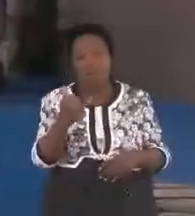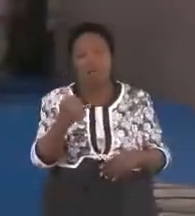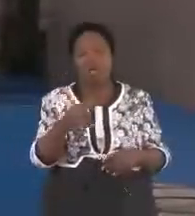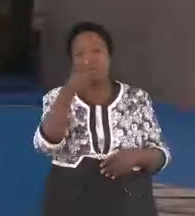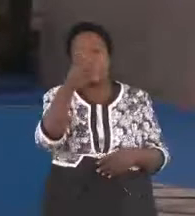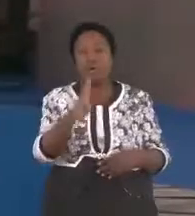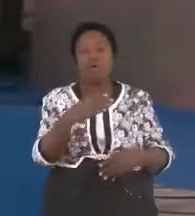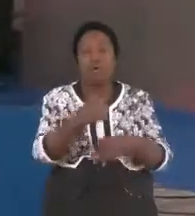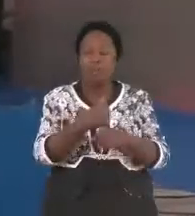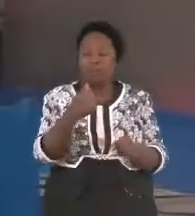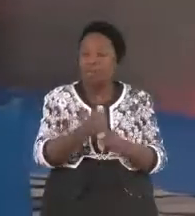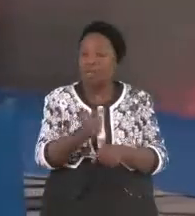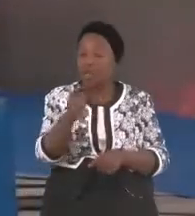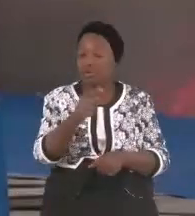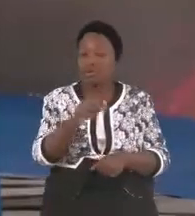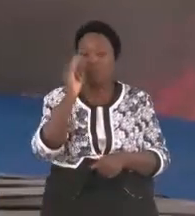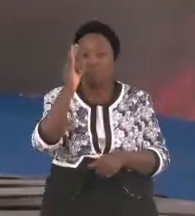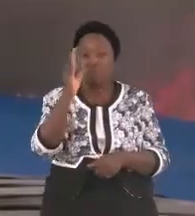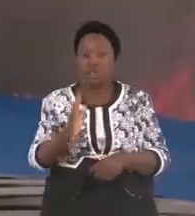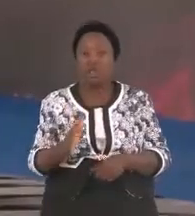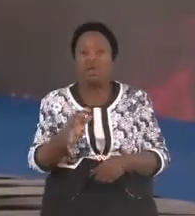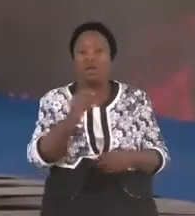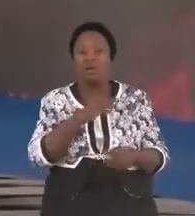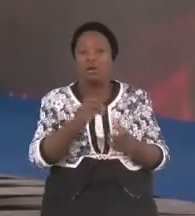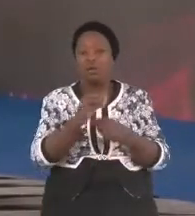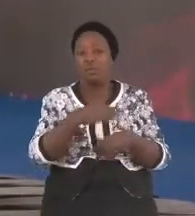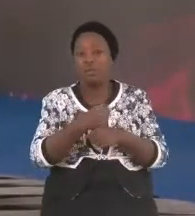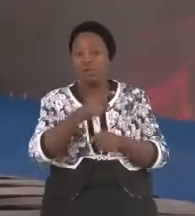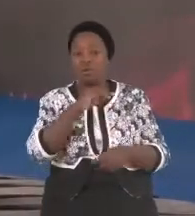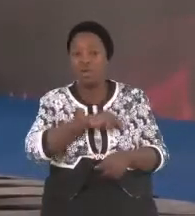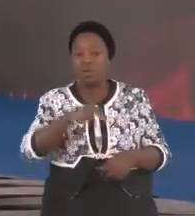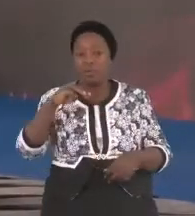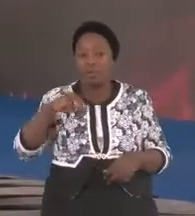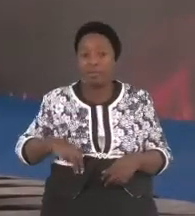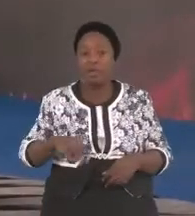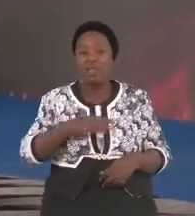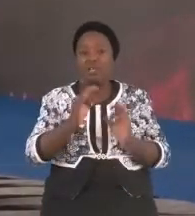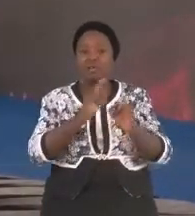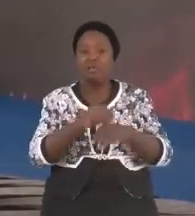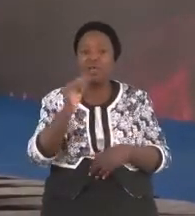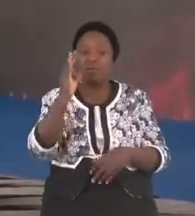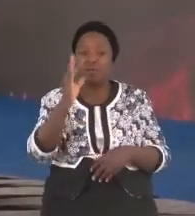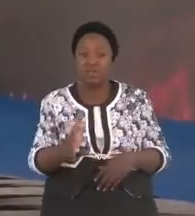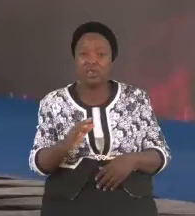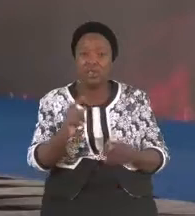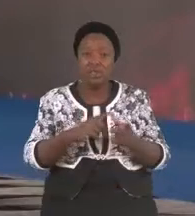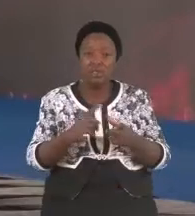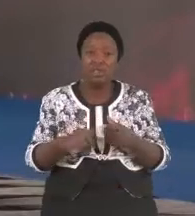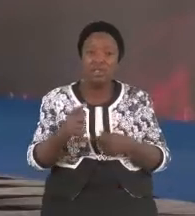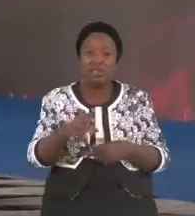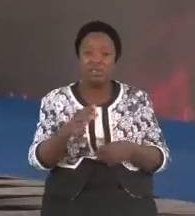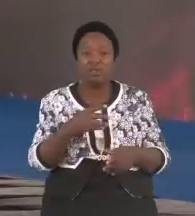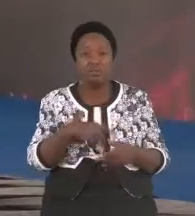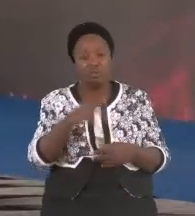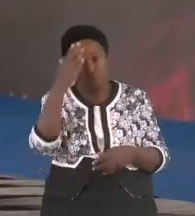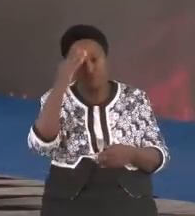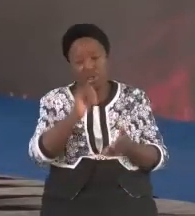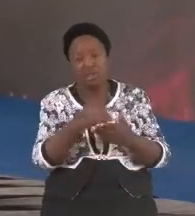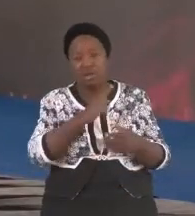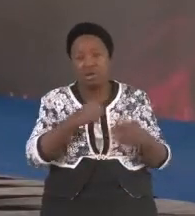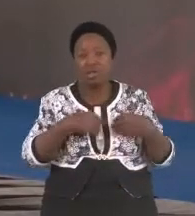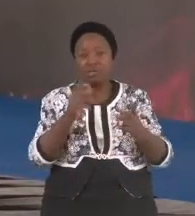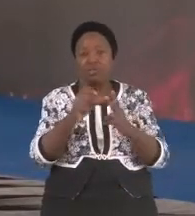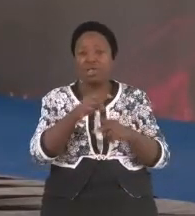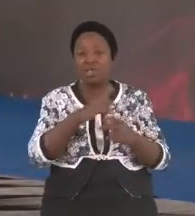a minister or made you a member. It is, if you're a minister, it is that God will use you, and then you will